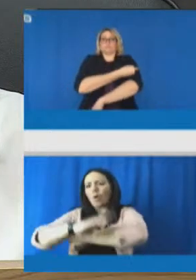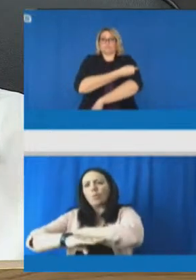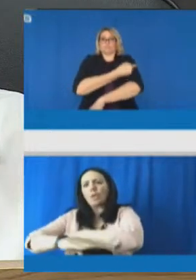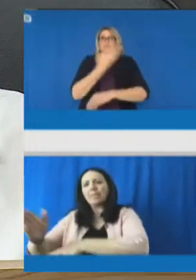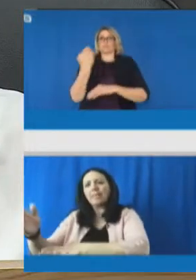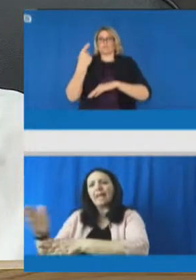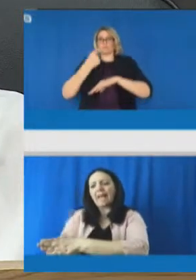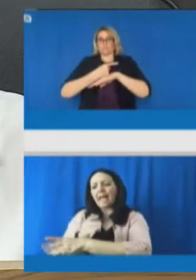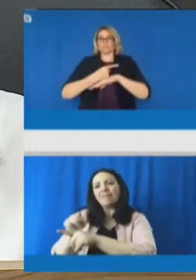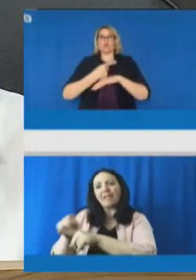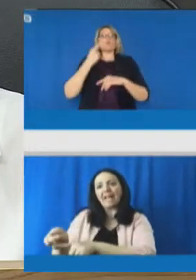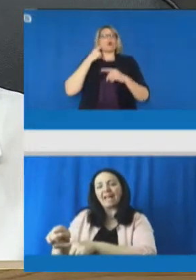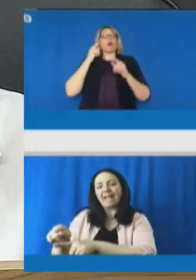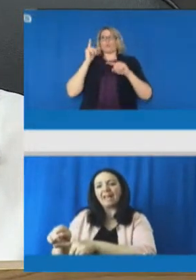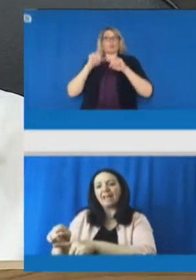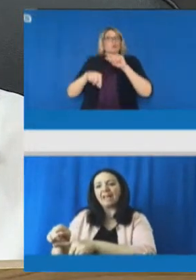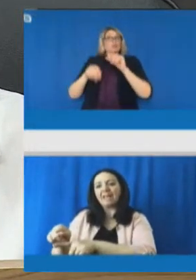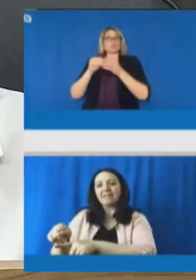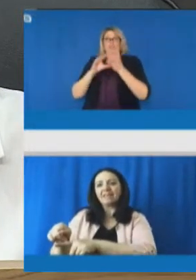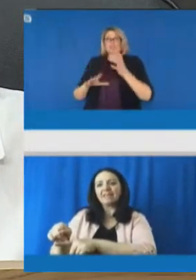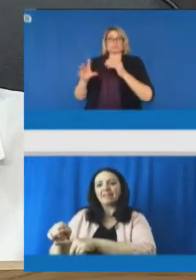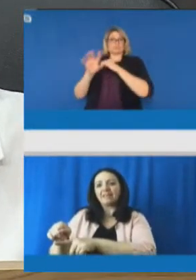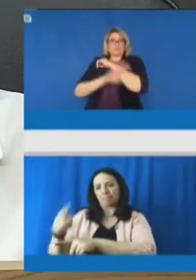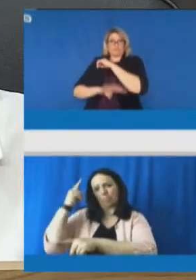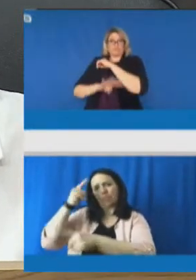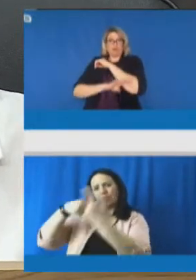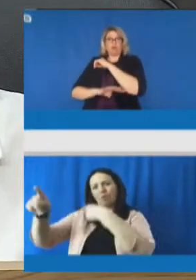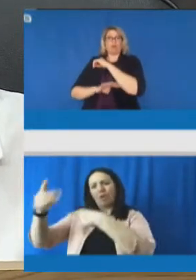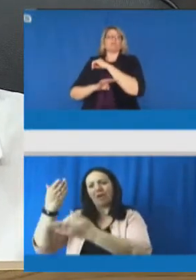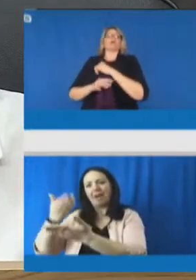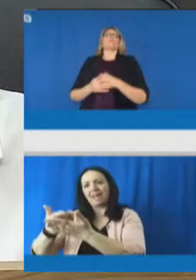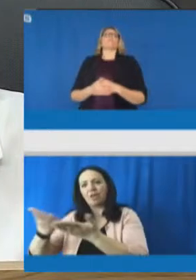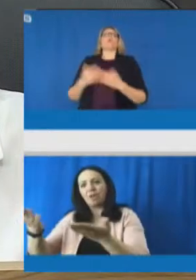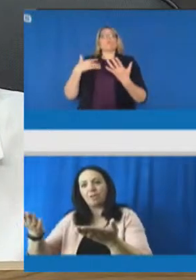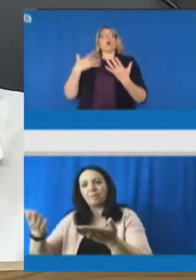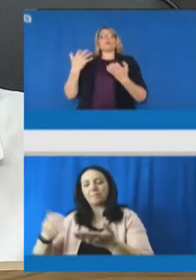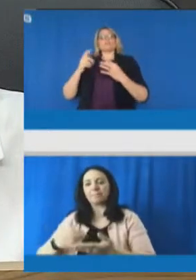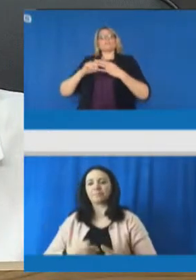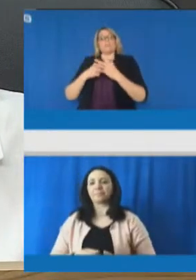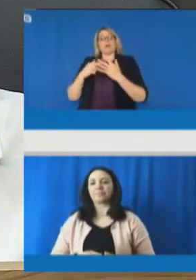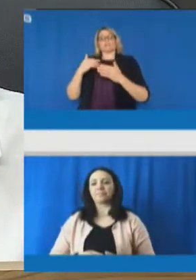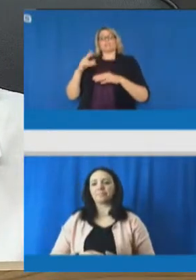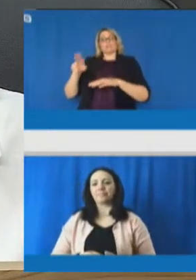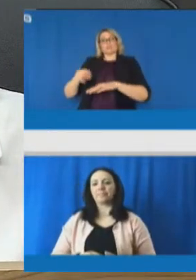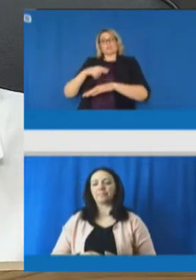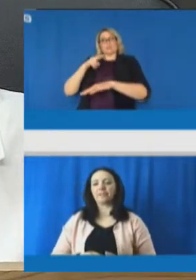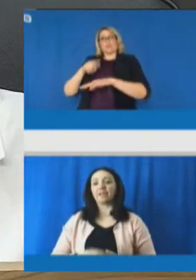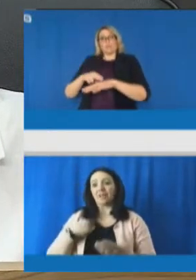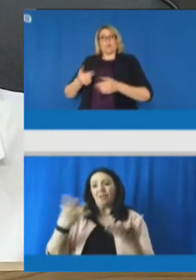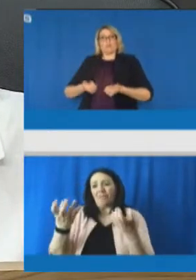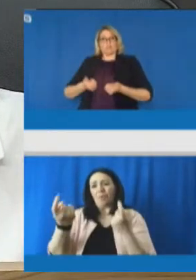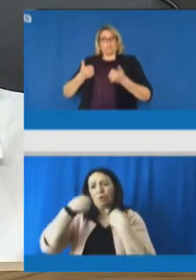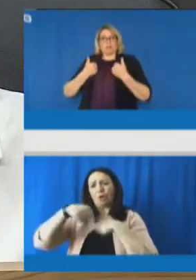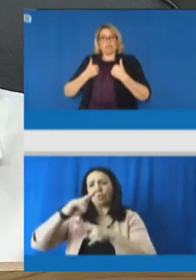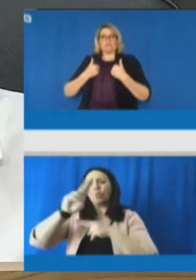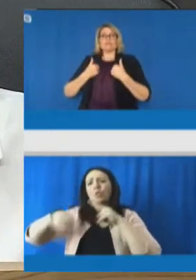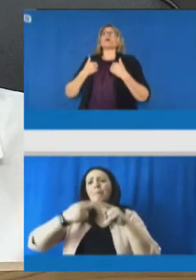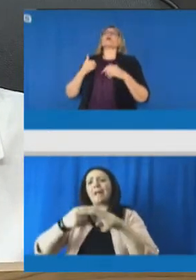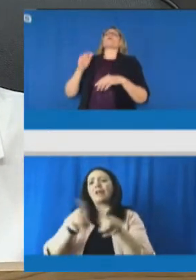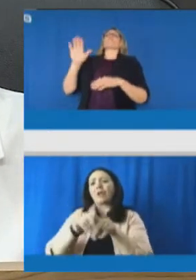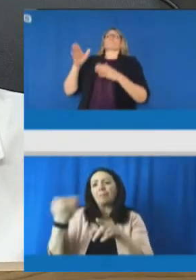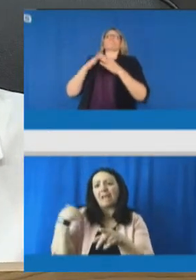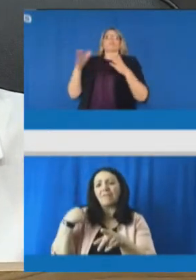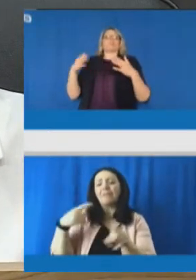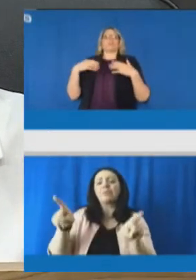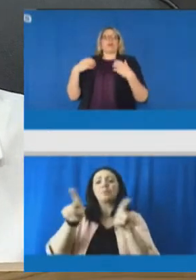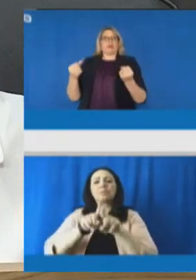grown substantially. We know that we're going to have much more supply than we were originally told, and we have confidence in that supply.